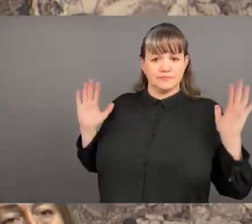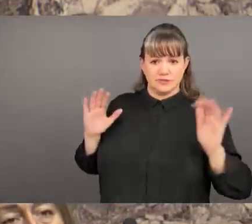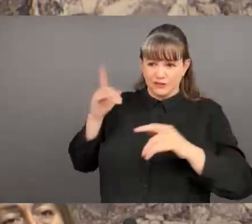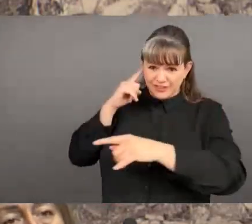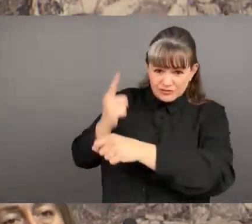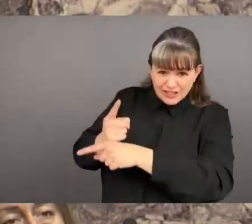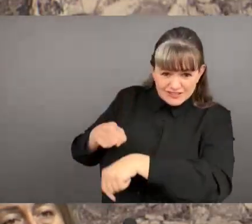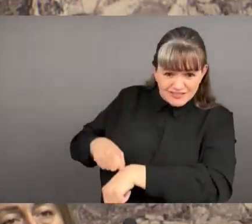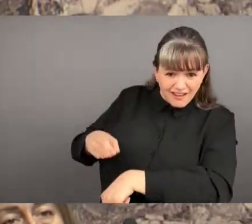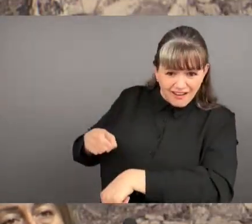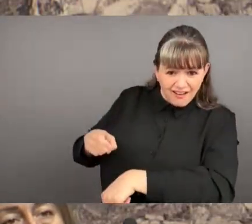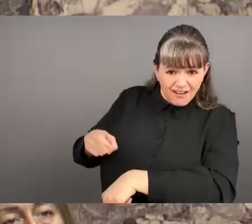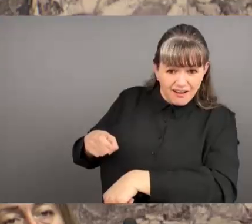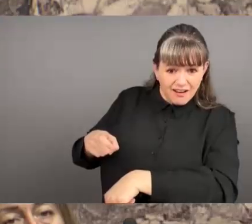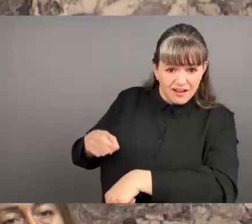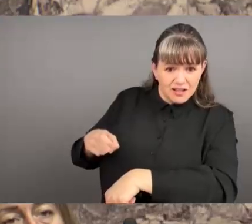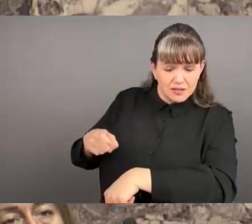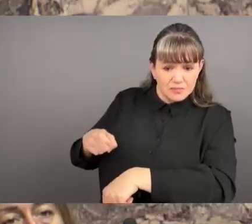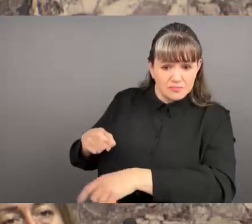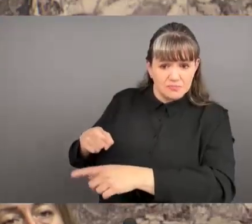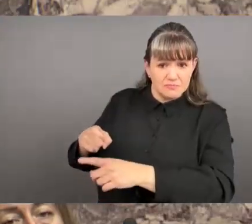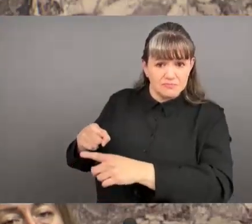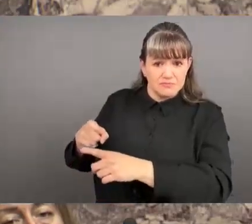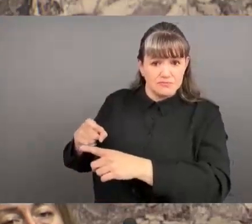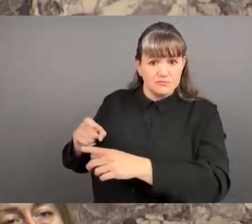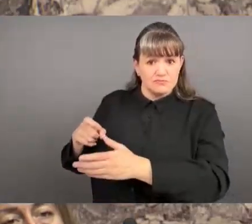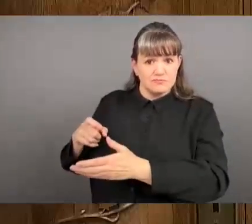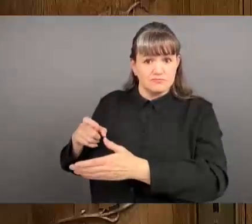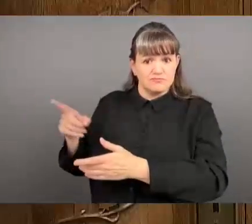will you actually vote against them today?